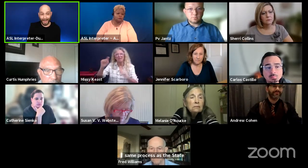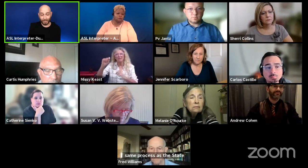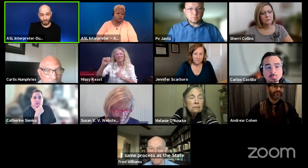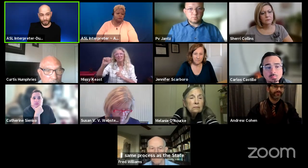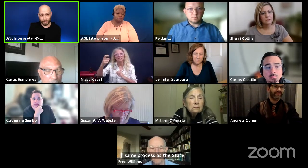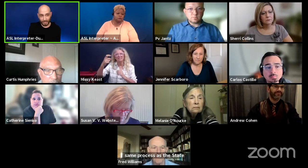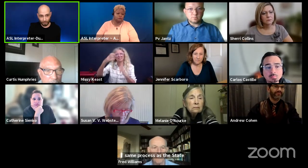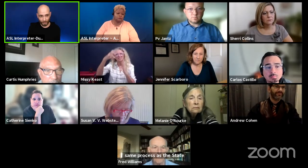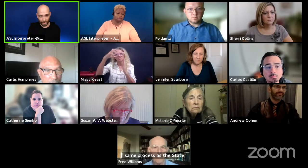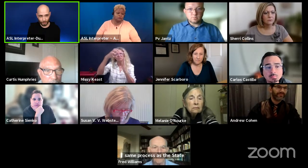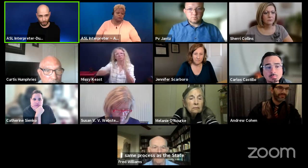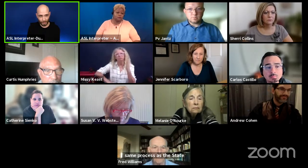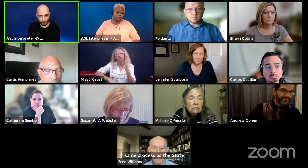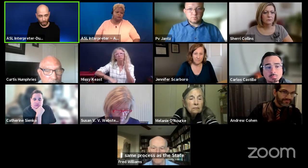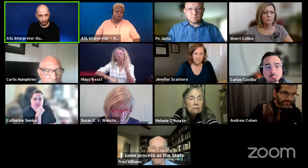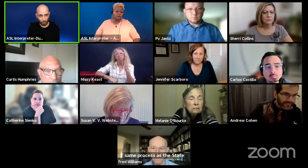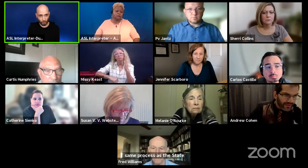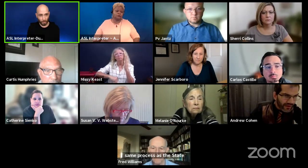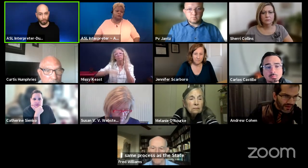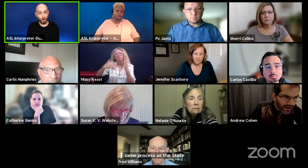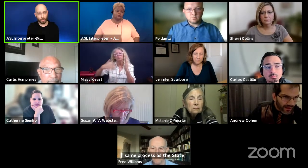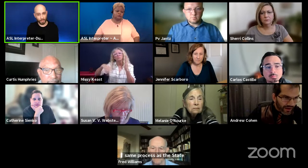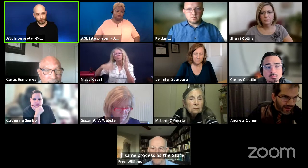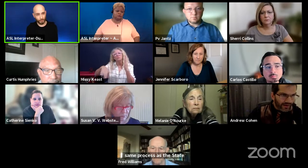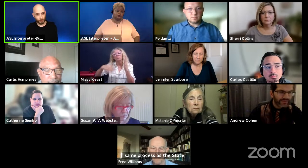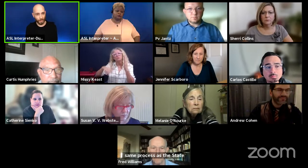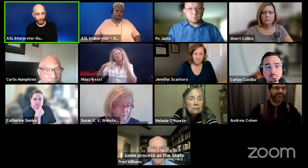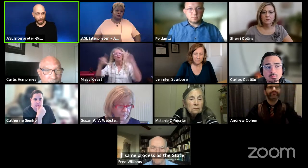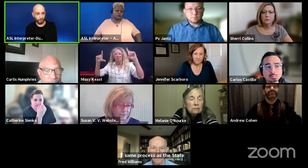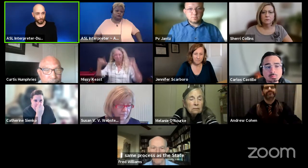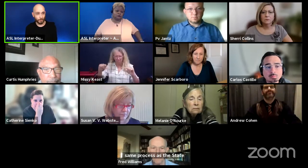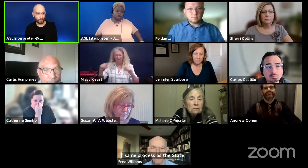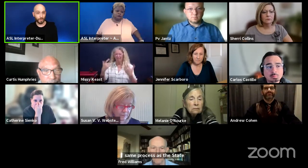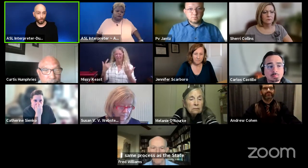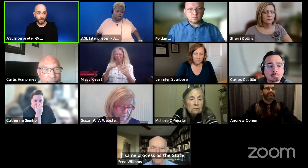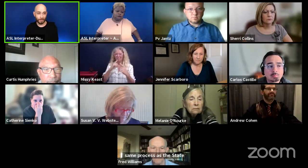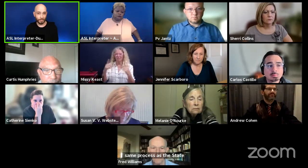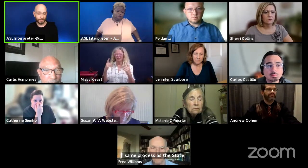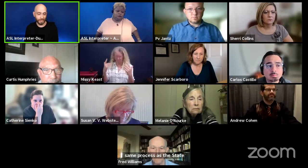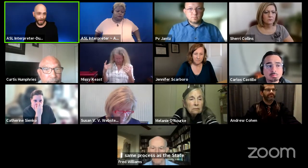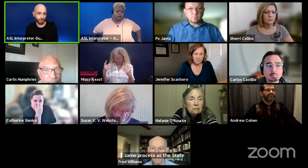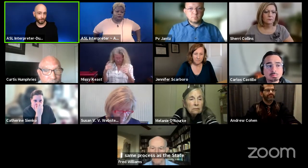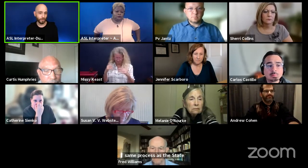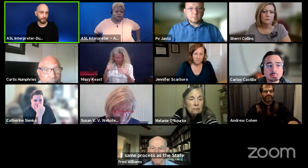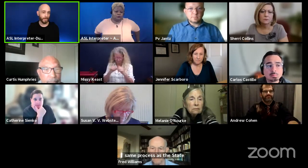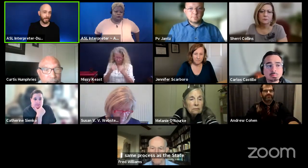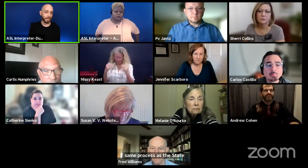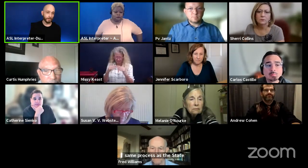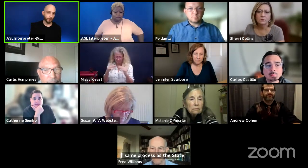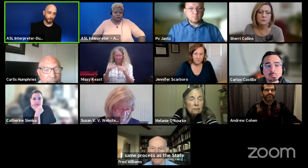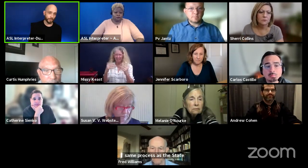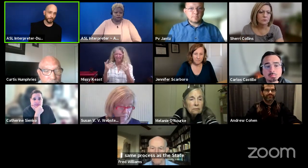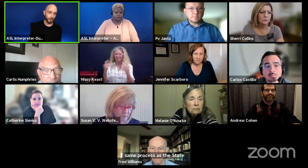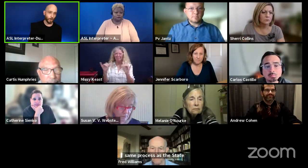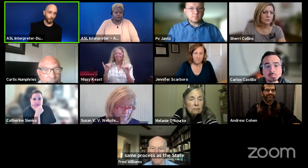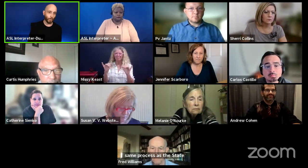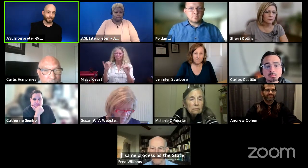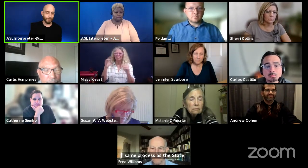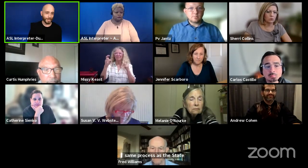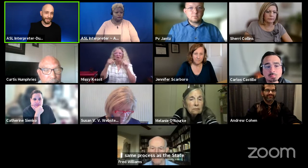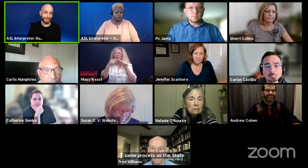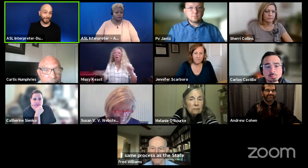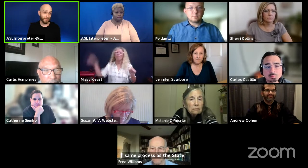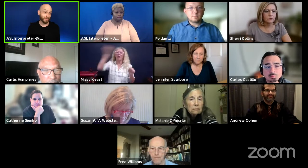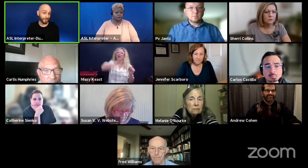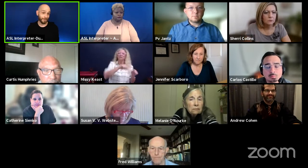a tax implication as well, where a bonus could be more heavily taxed, whereas a pay increase